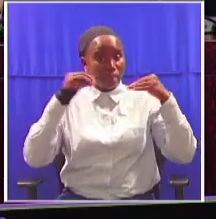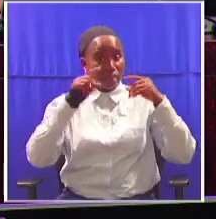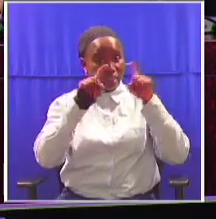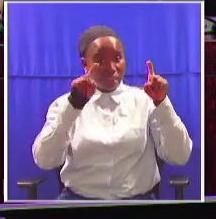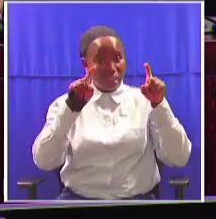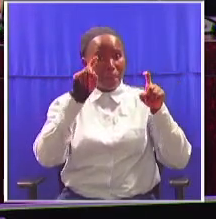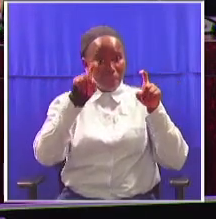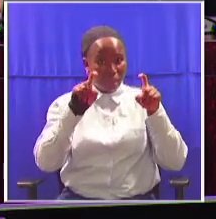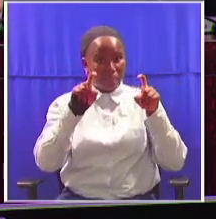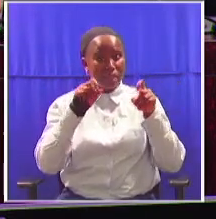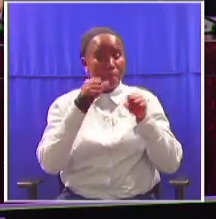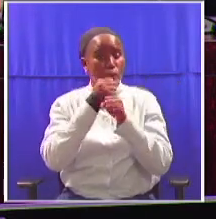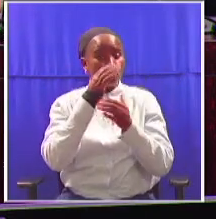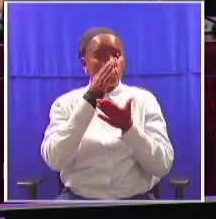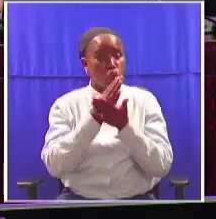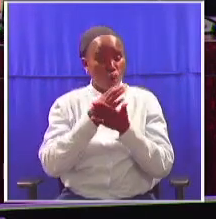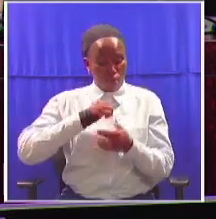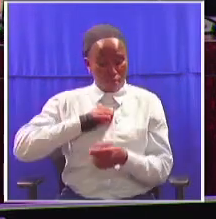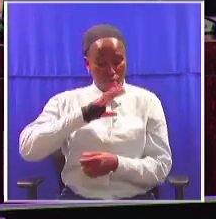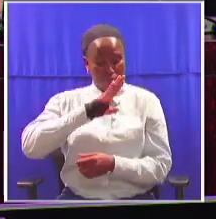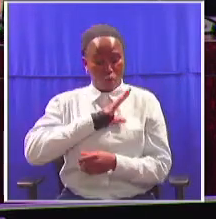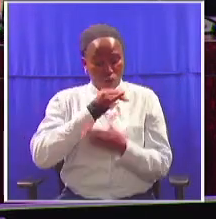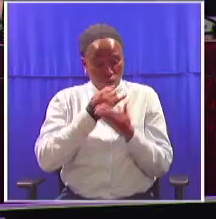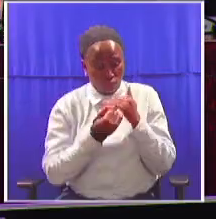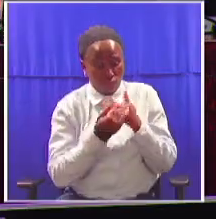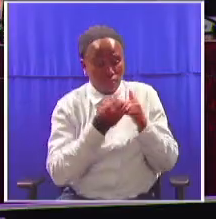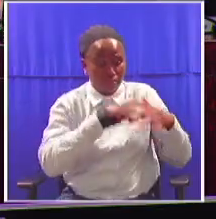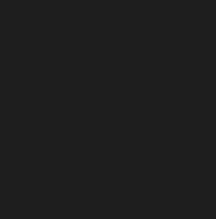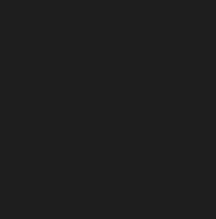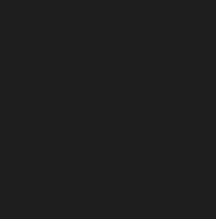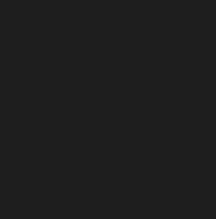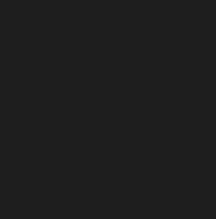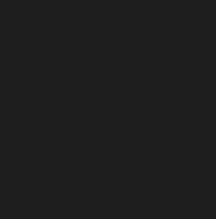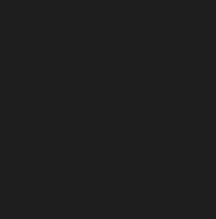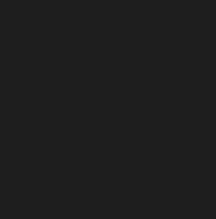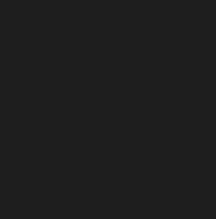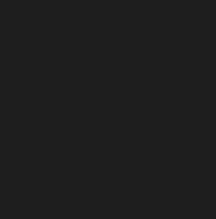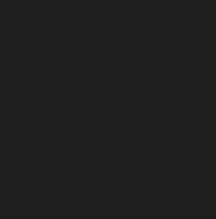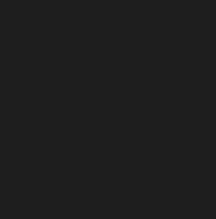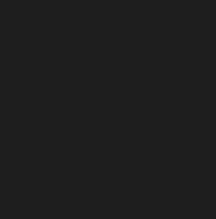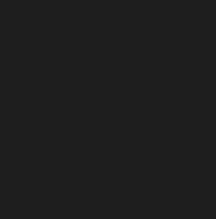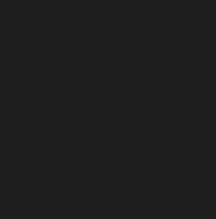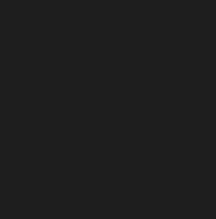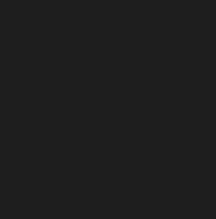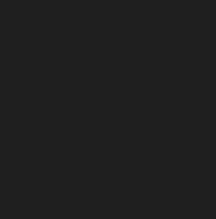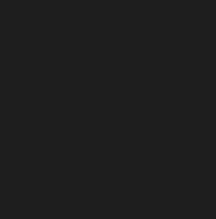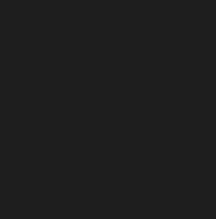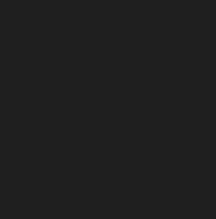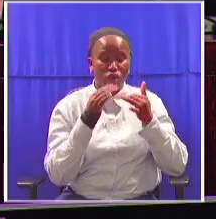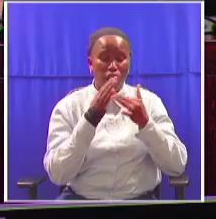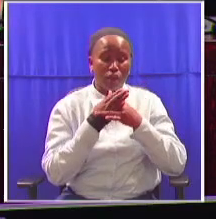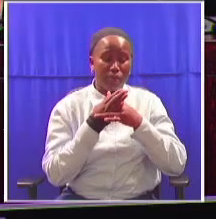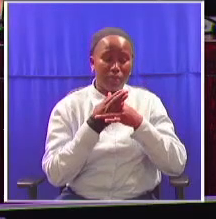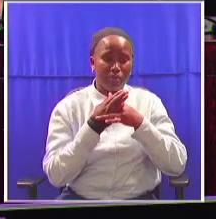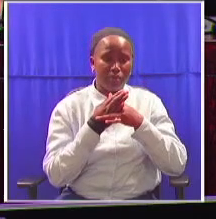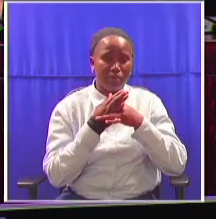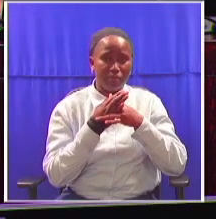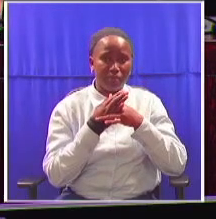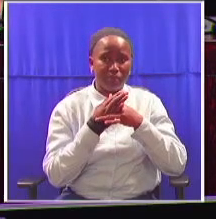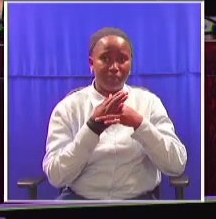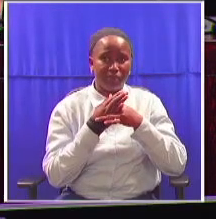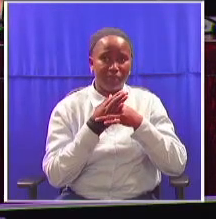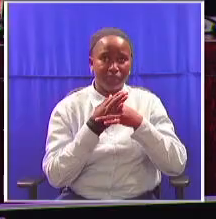independent board is appointed for the new transmission company by the end of June, so that it can be